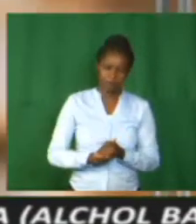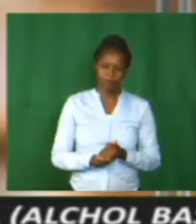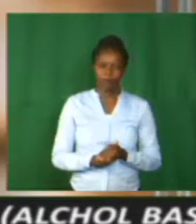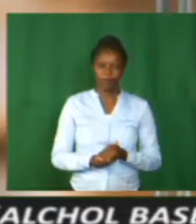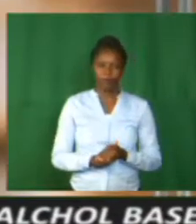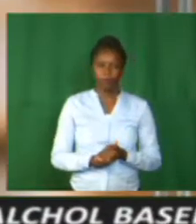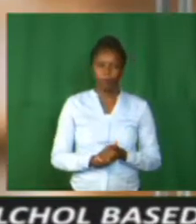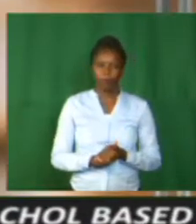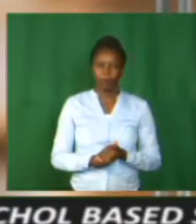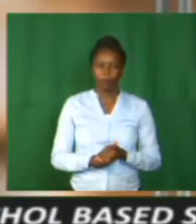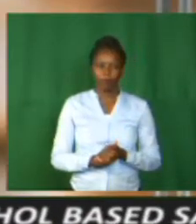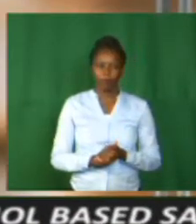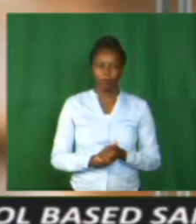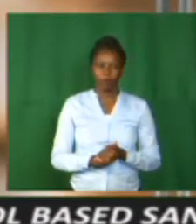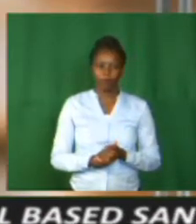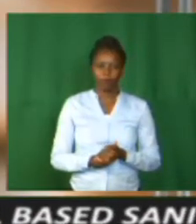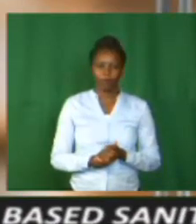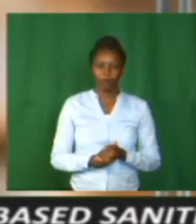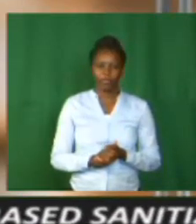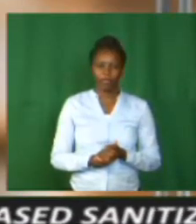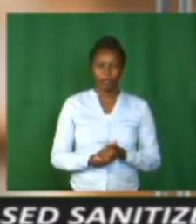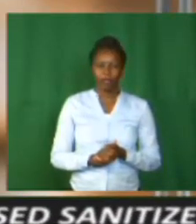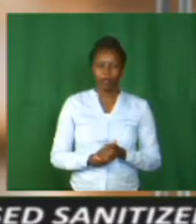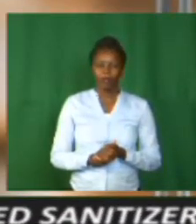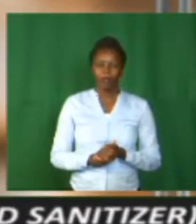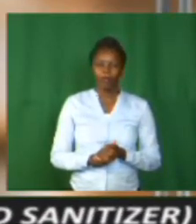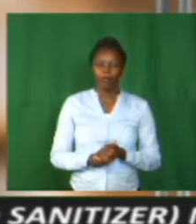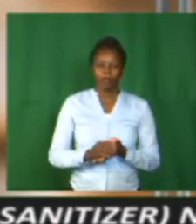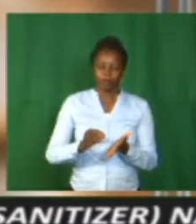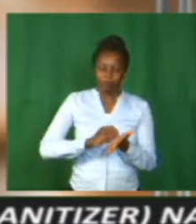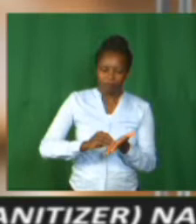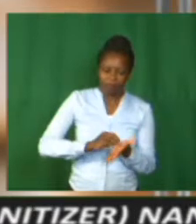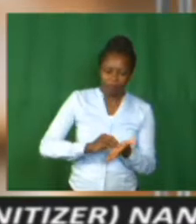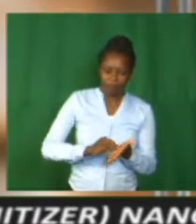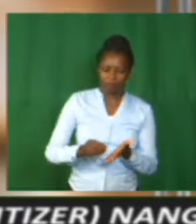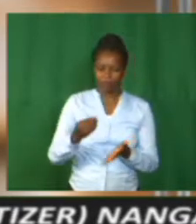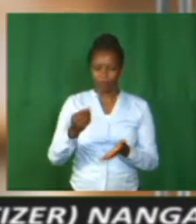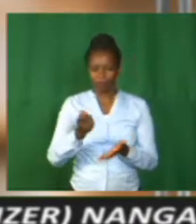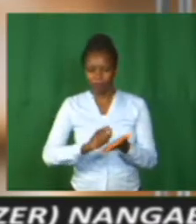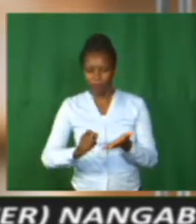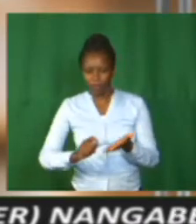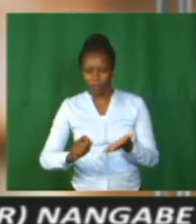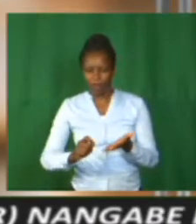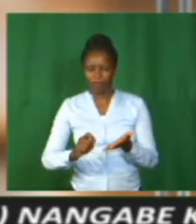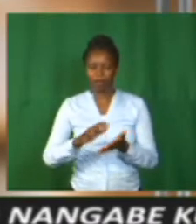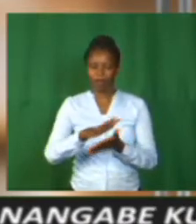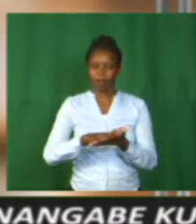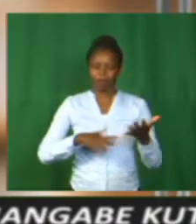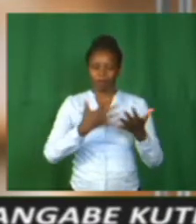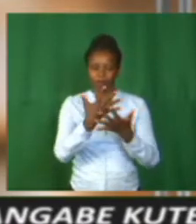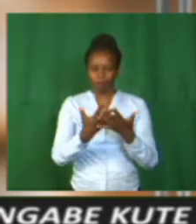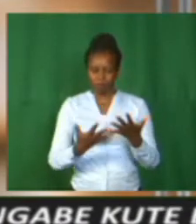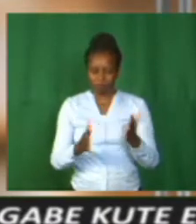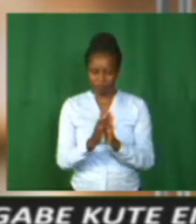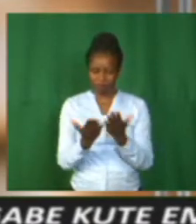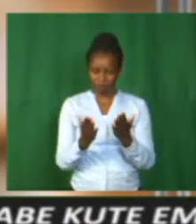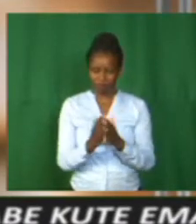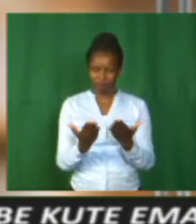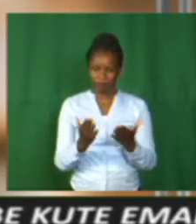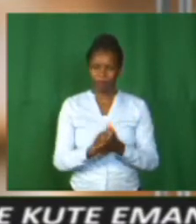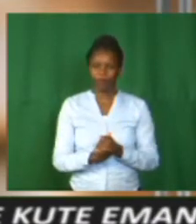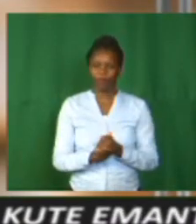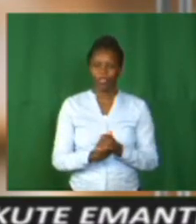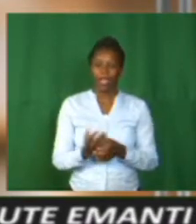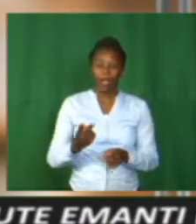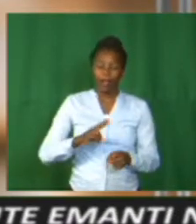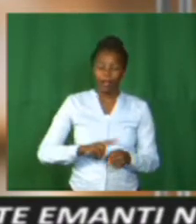Okay. From threes, I hope you heard that. Eraser, a pencil, and your graph books. And also a reminder from threes, we